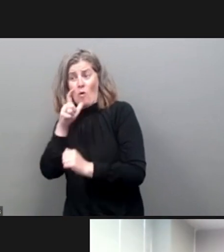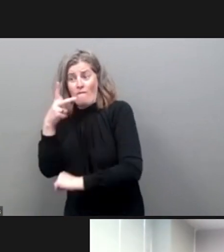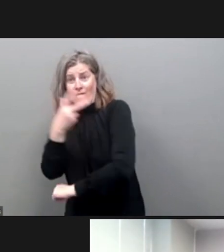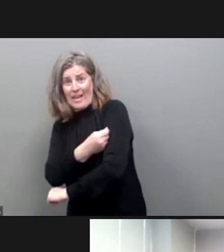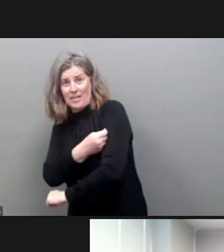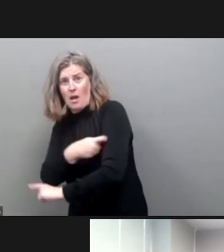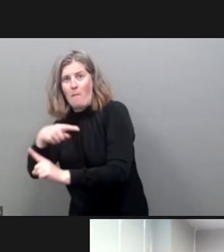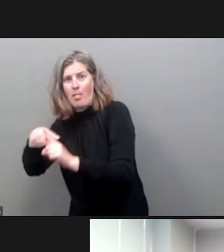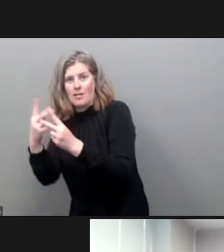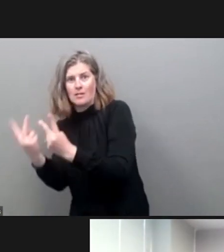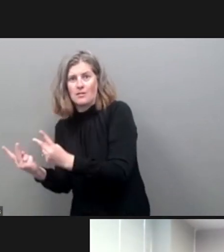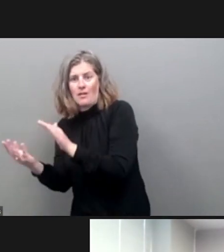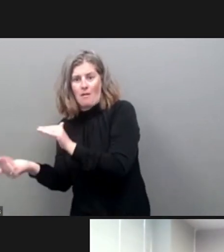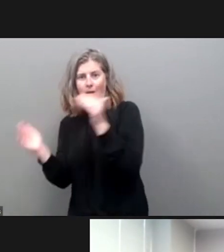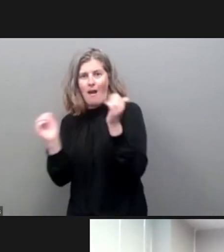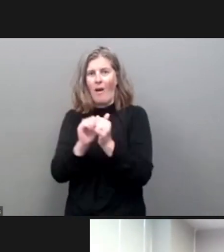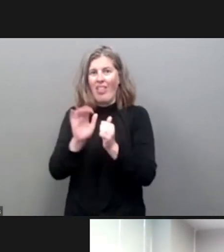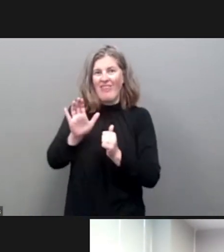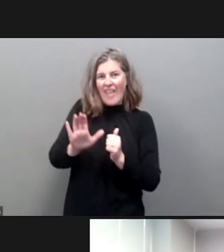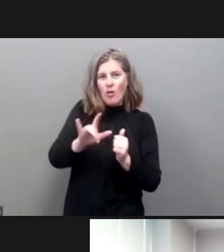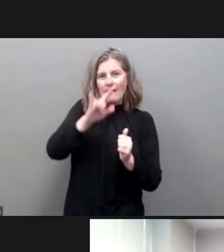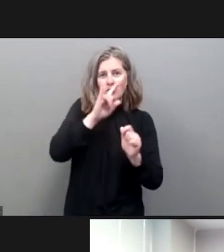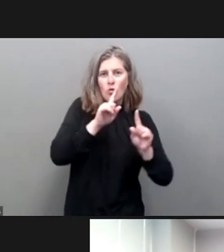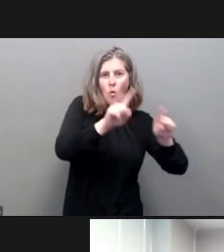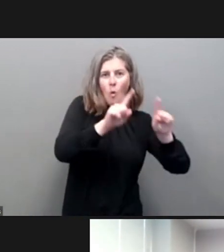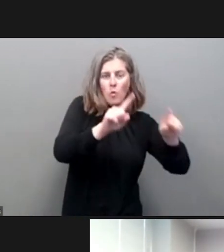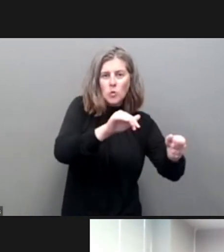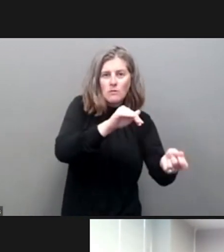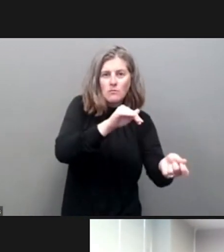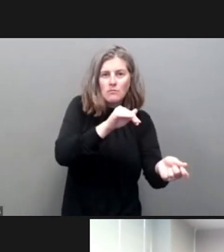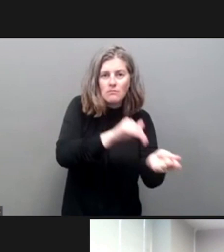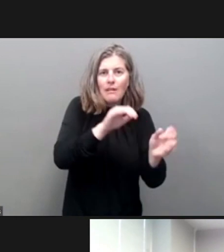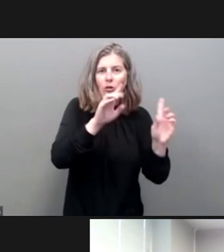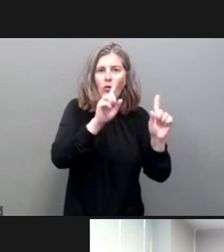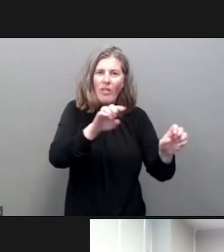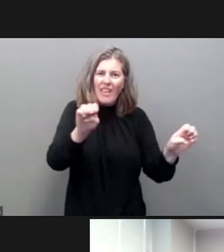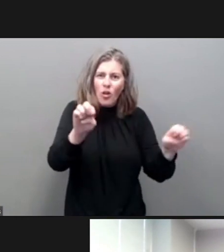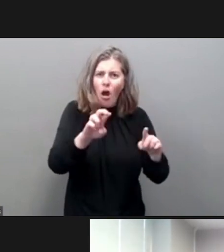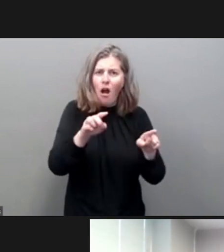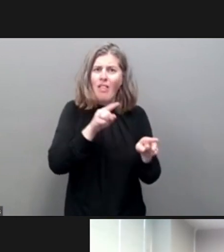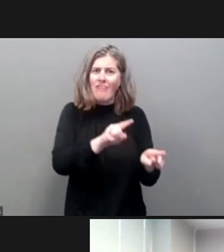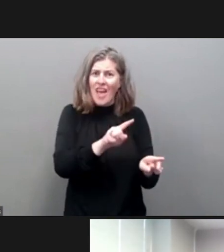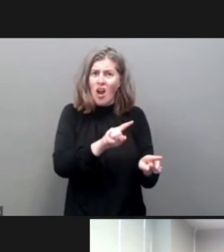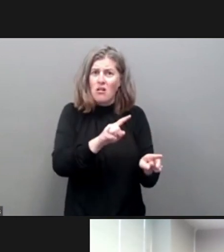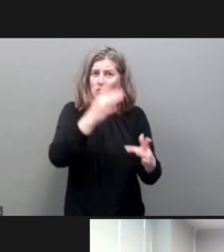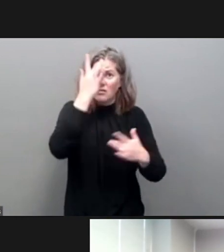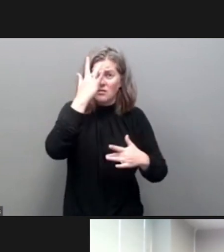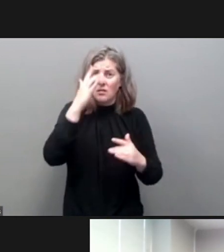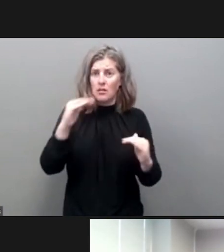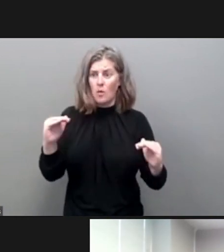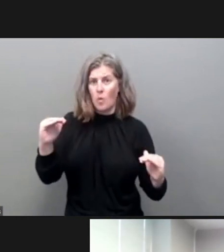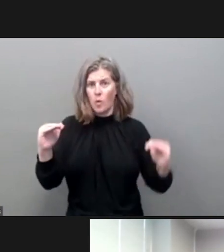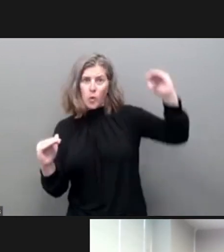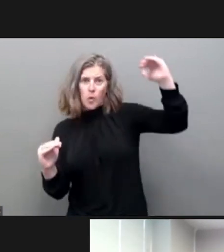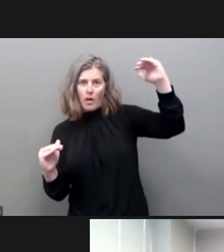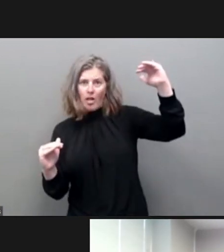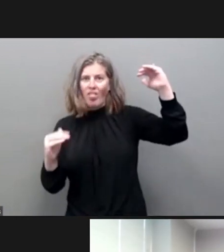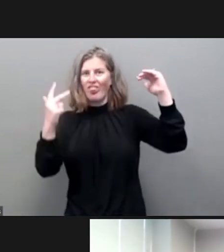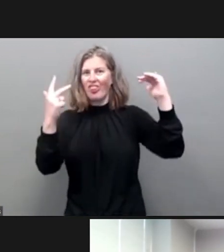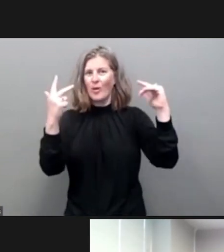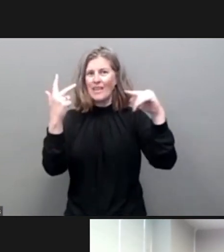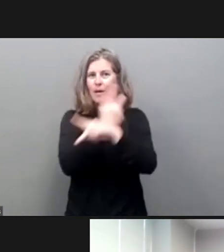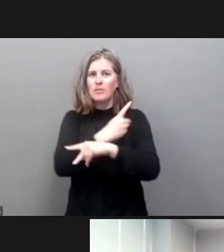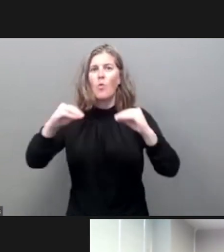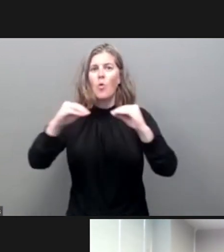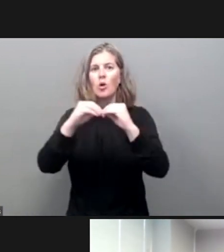kids hospitalizations 3.5 times higher than visits for New Mexicans. One of the reasons we're